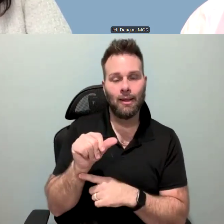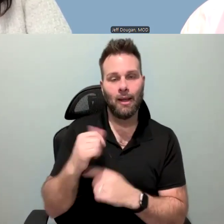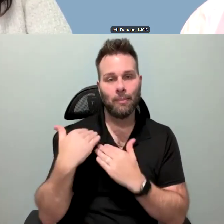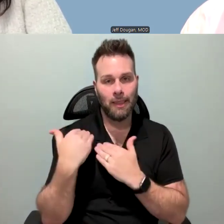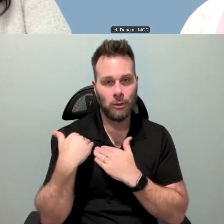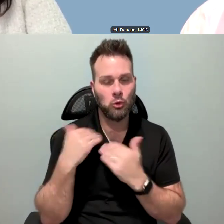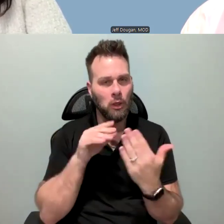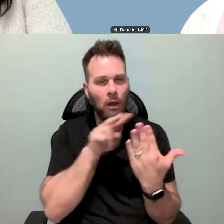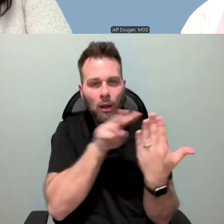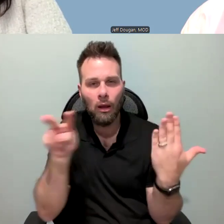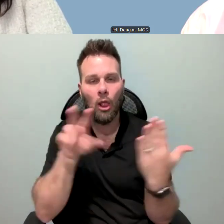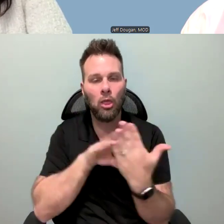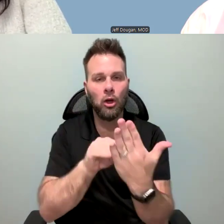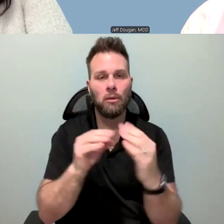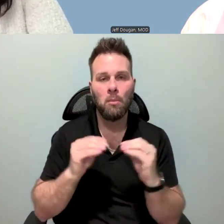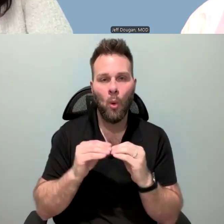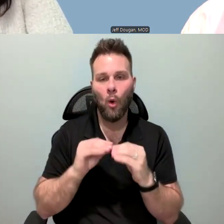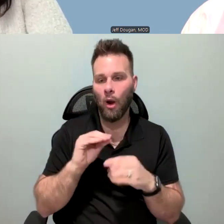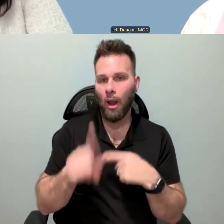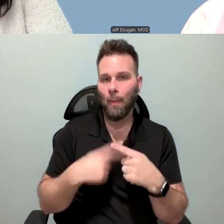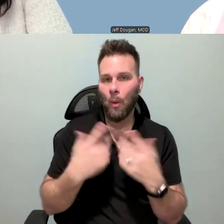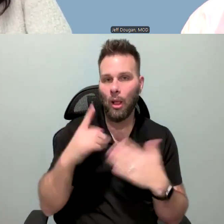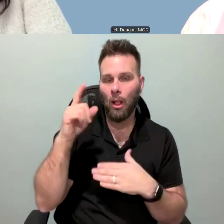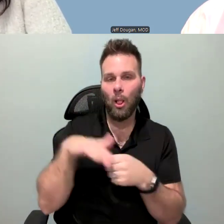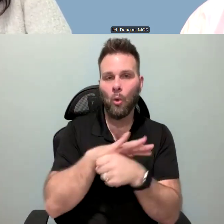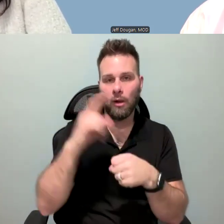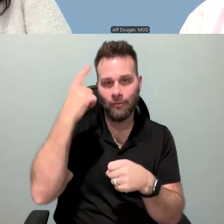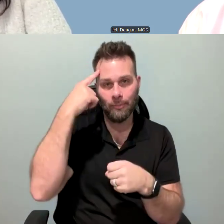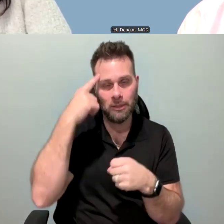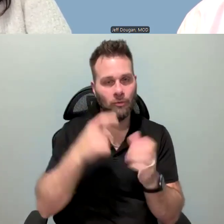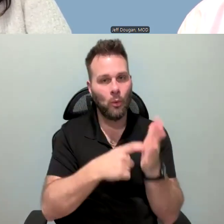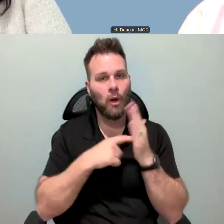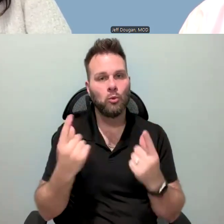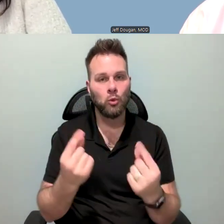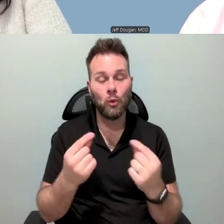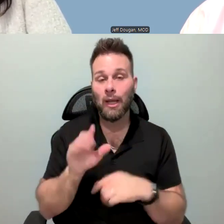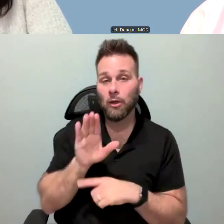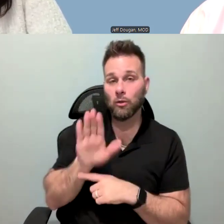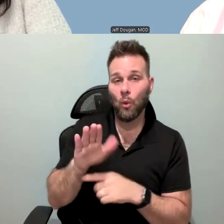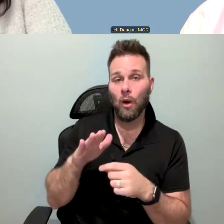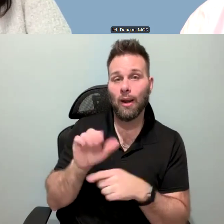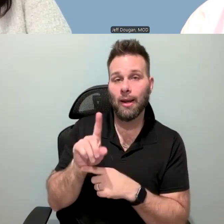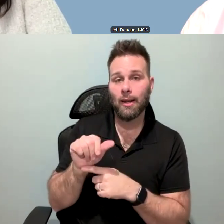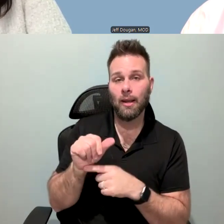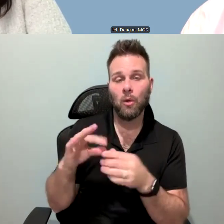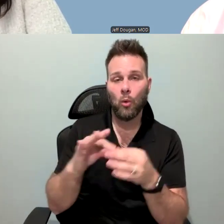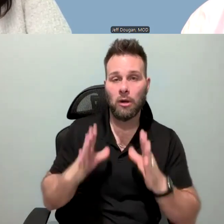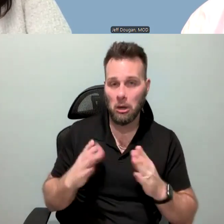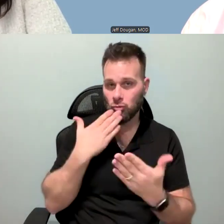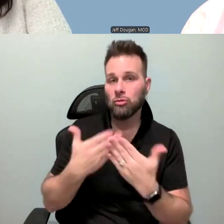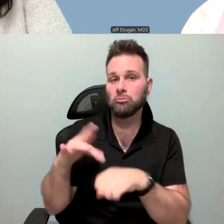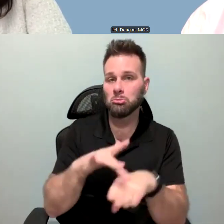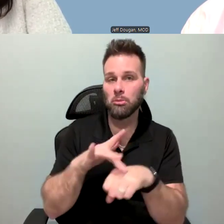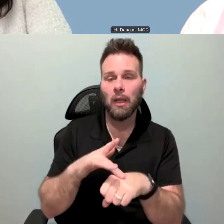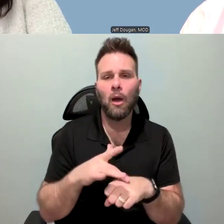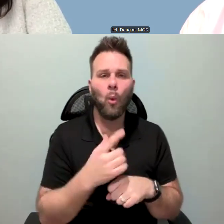what municipalities are legally required to do, and your ADA coordinator. It's also a good resource. Someone had asked about how to